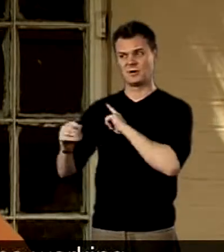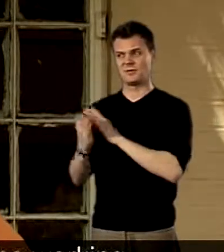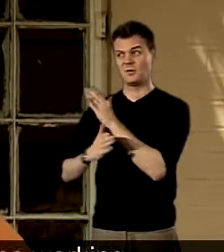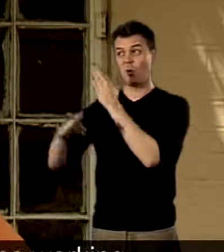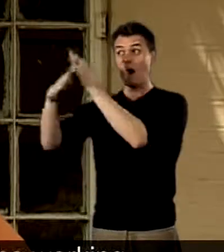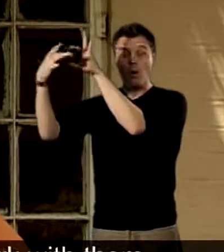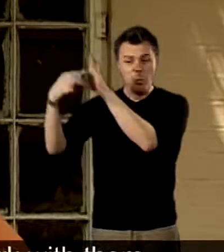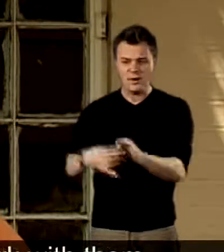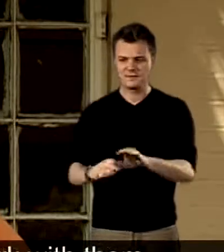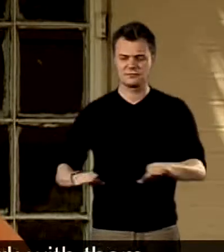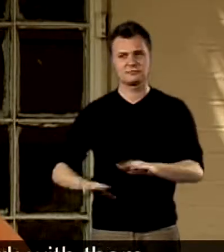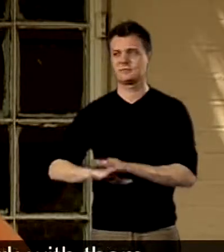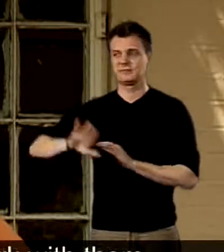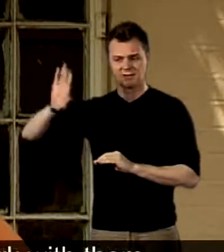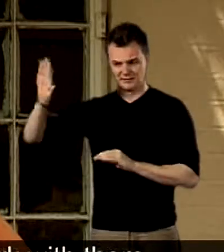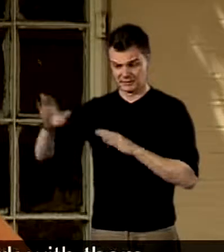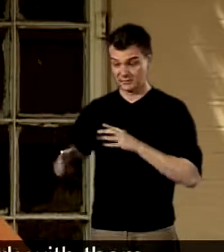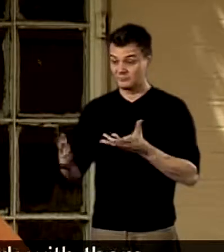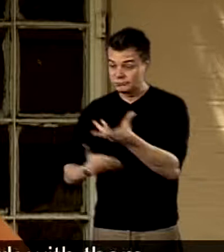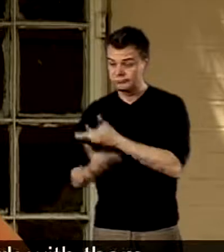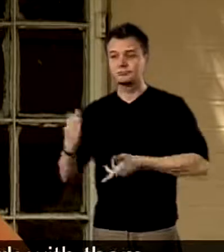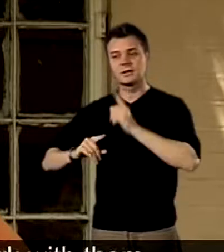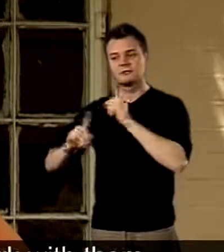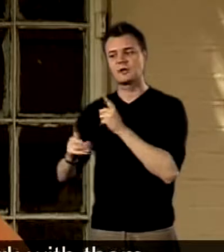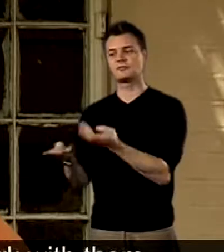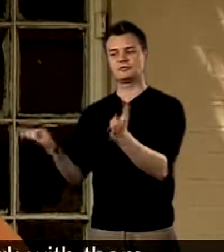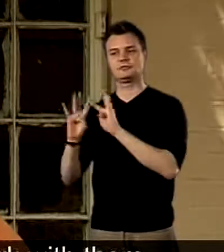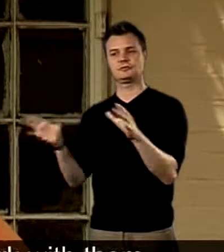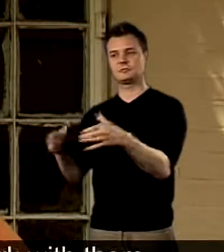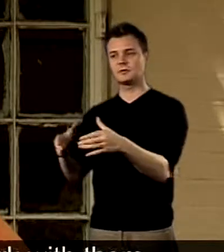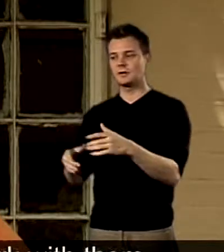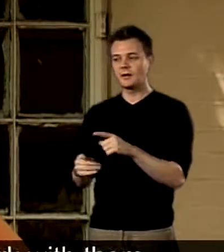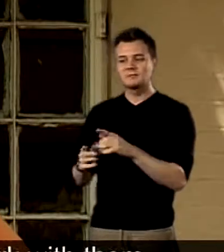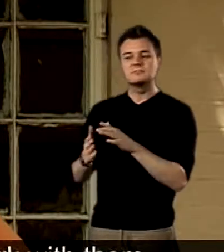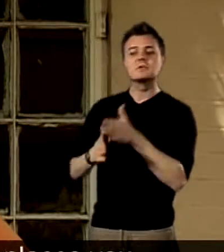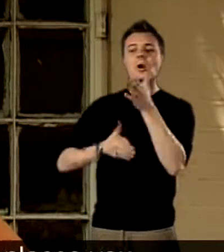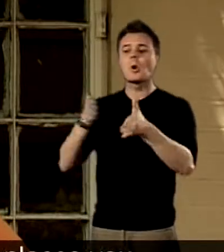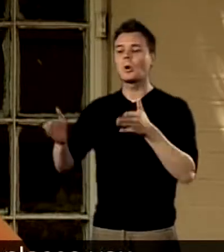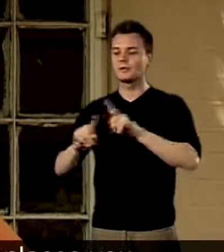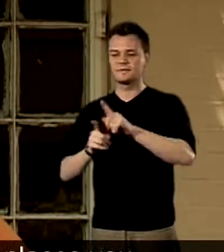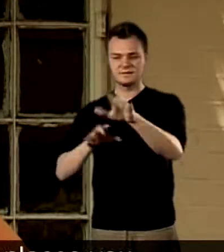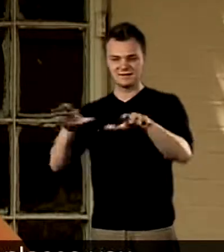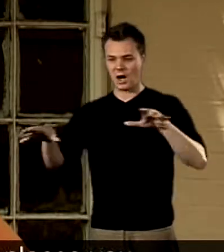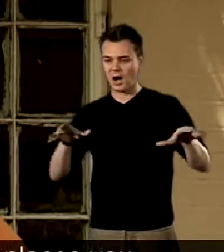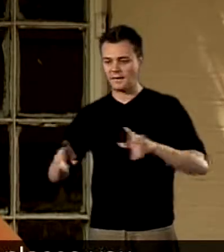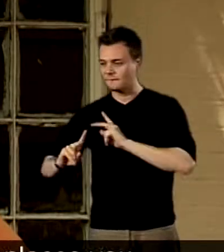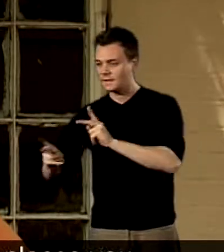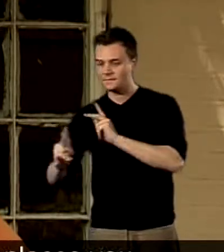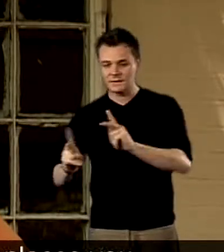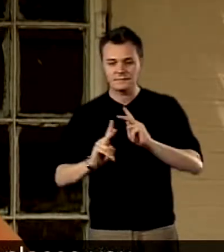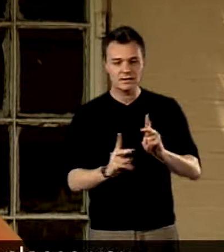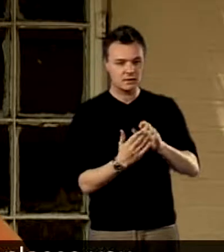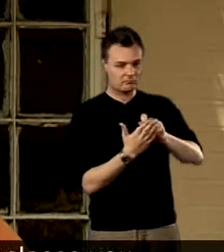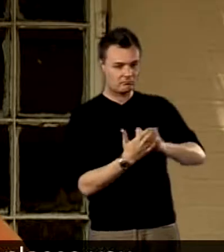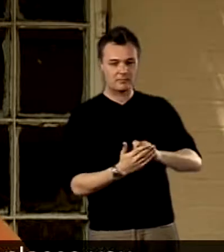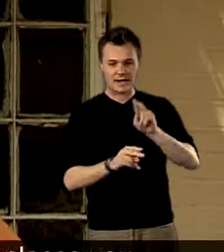the actual instructors who are going to work with them. And as far as possible, go on site visits, assess the risks of the different places you're going to and